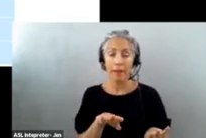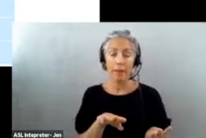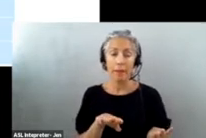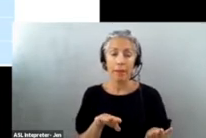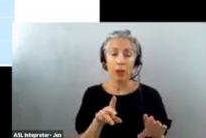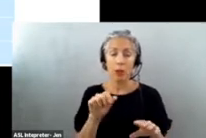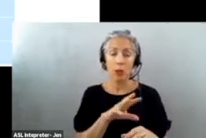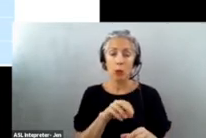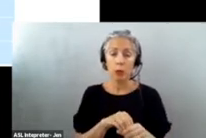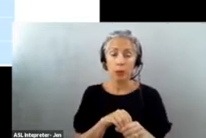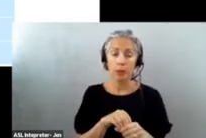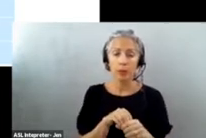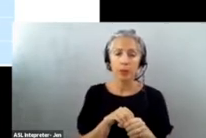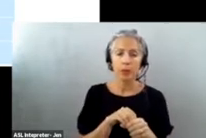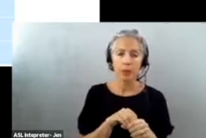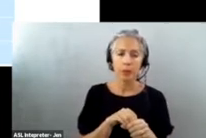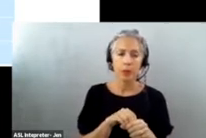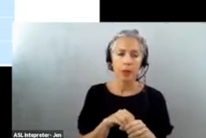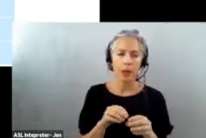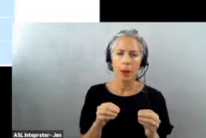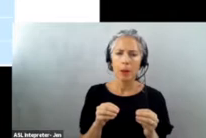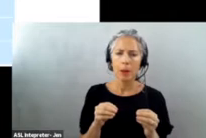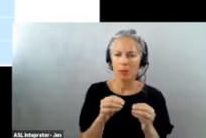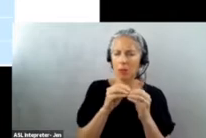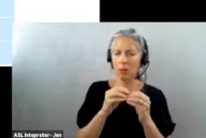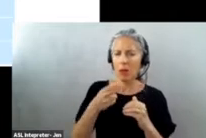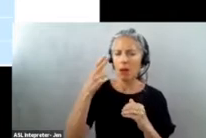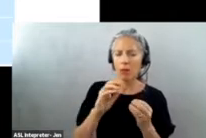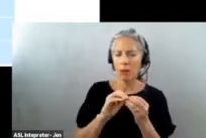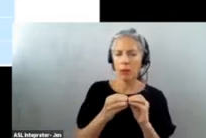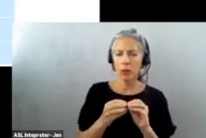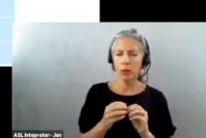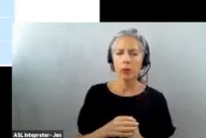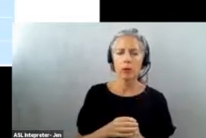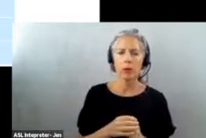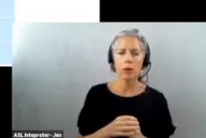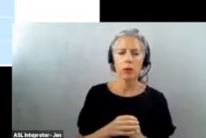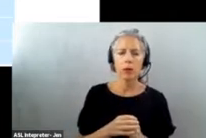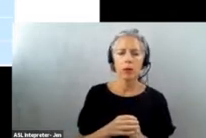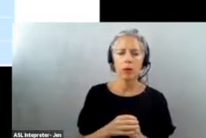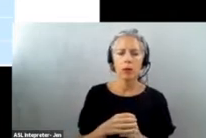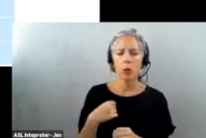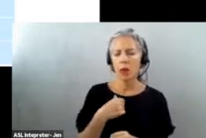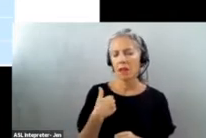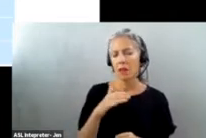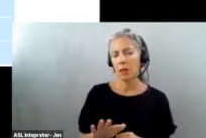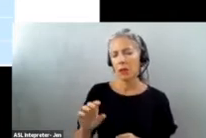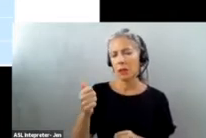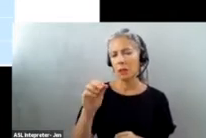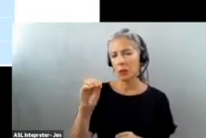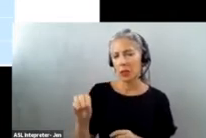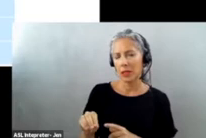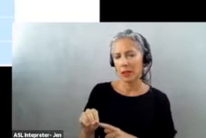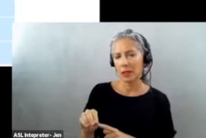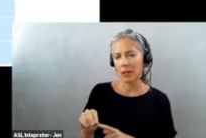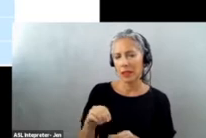behavioral disorders, which are much more prevalent. So probably we have about 10% also